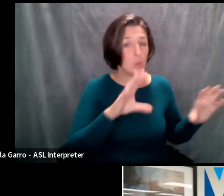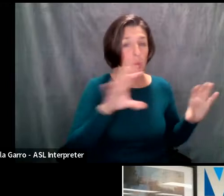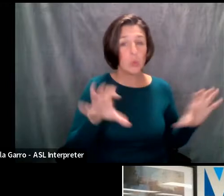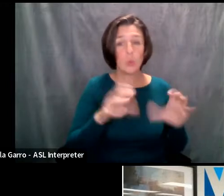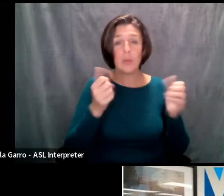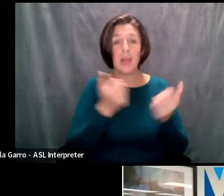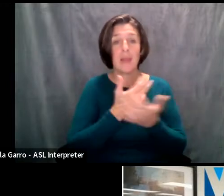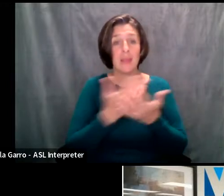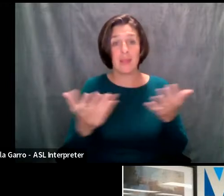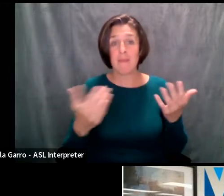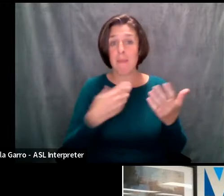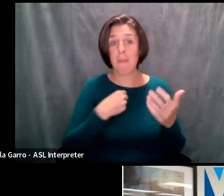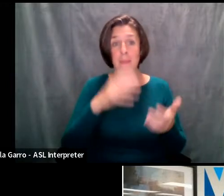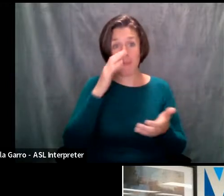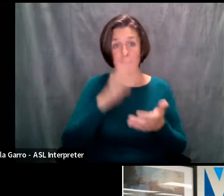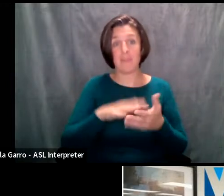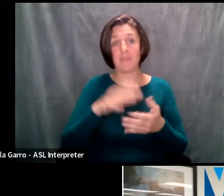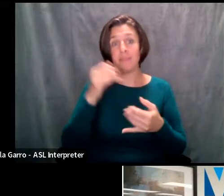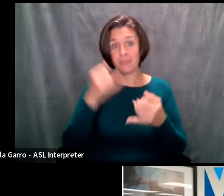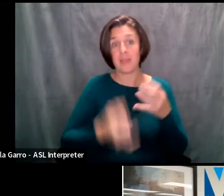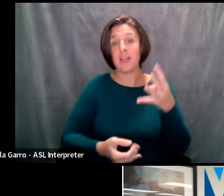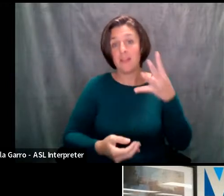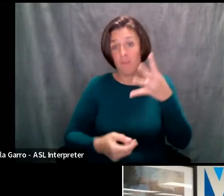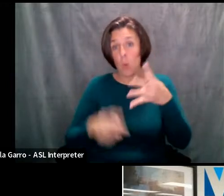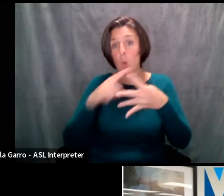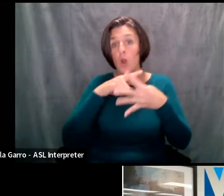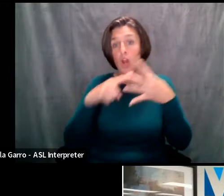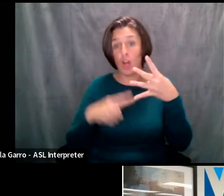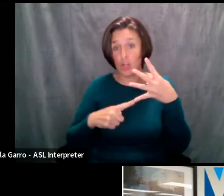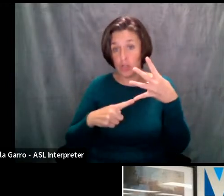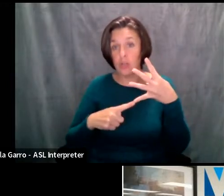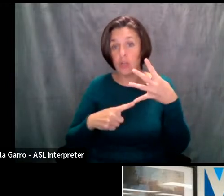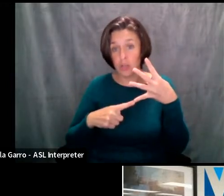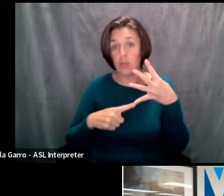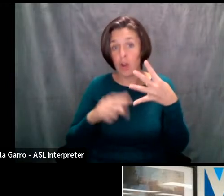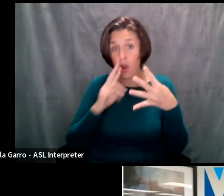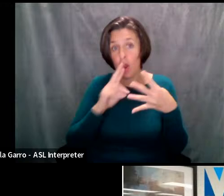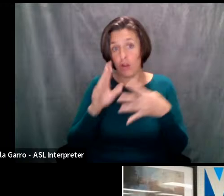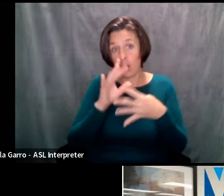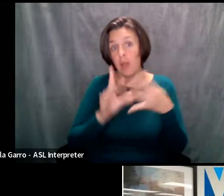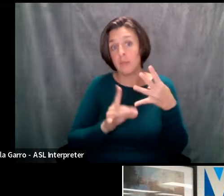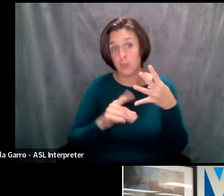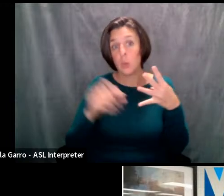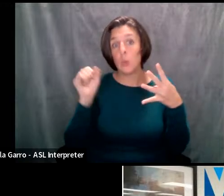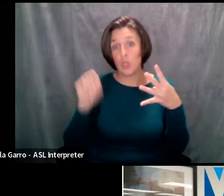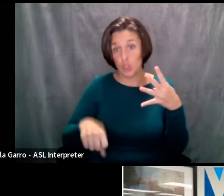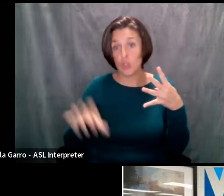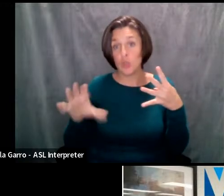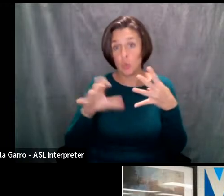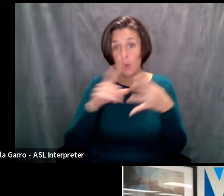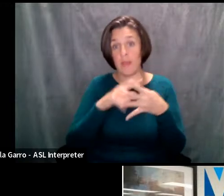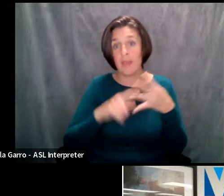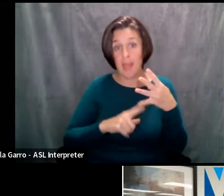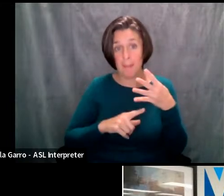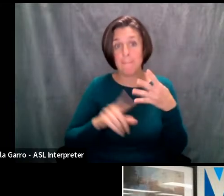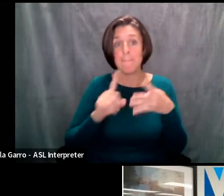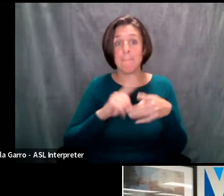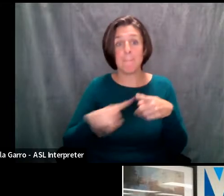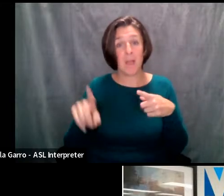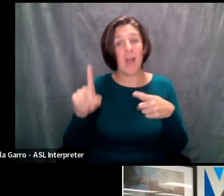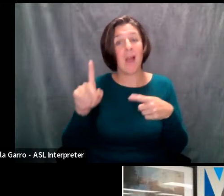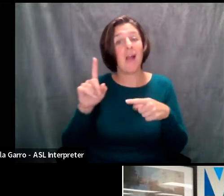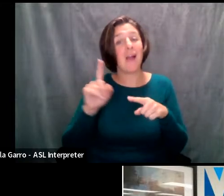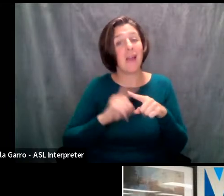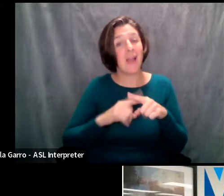know, I do believe that the last four are viable options in terms of we could do them. But I do think